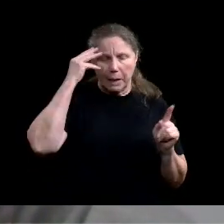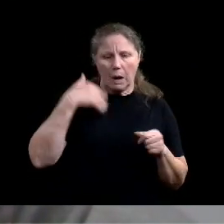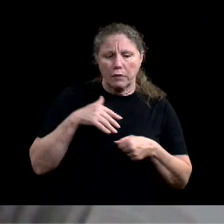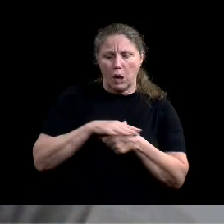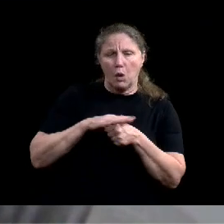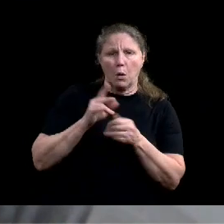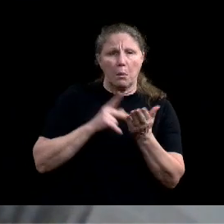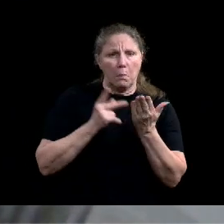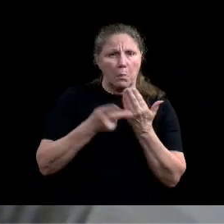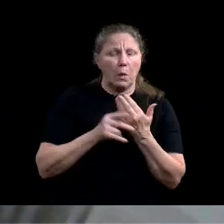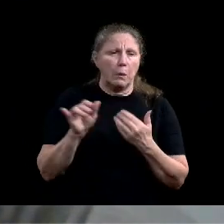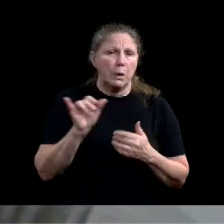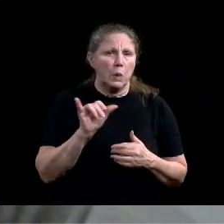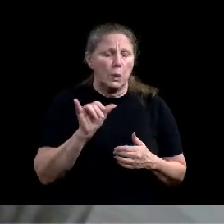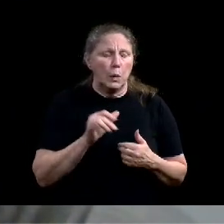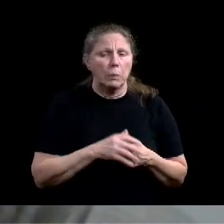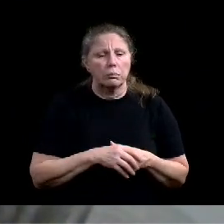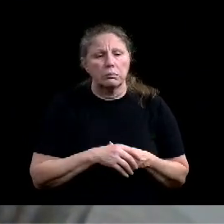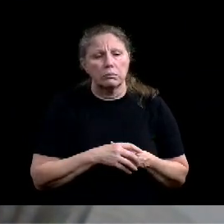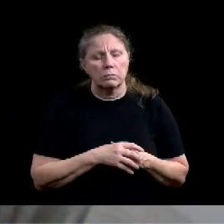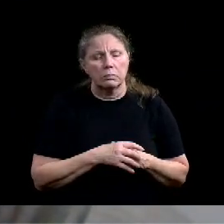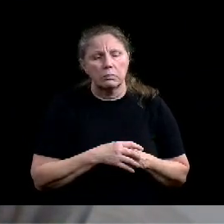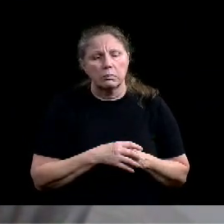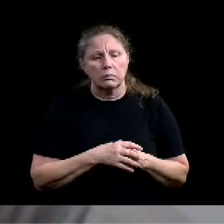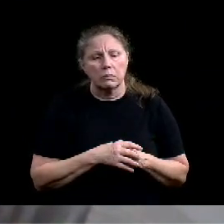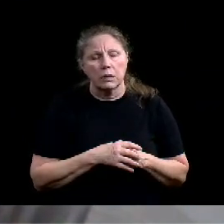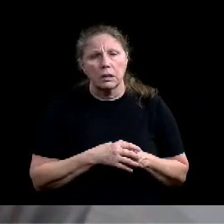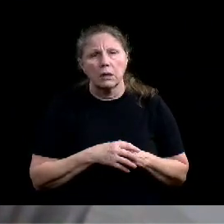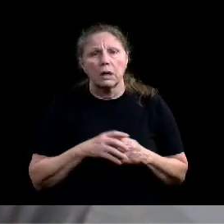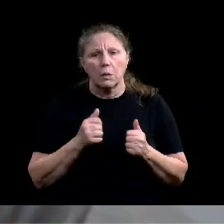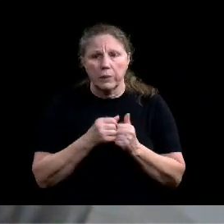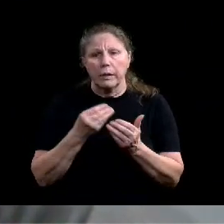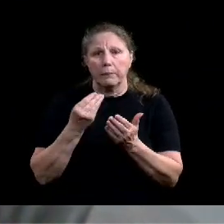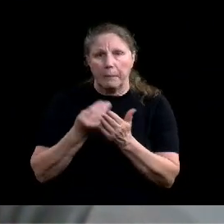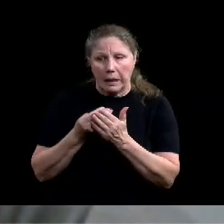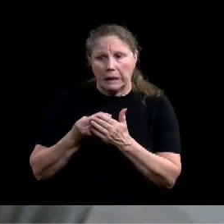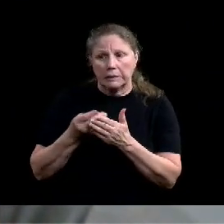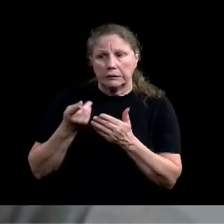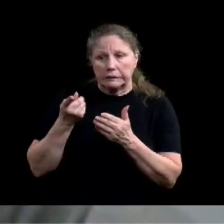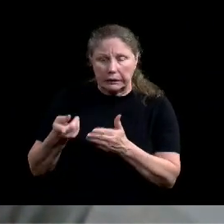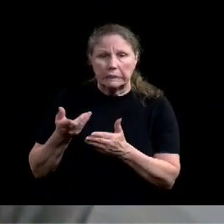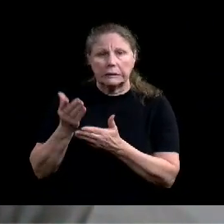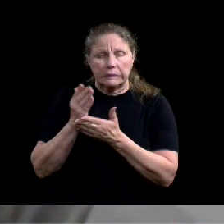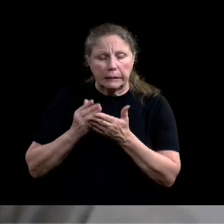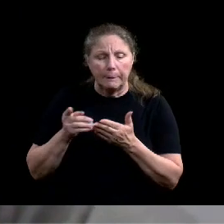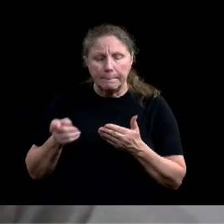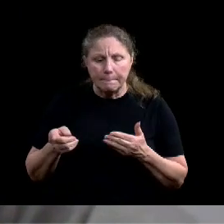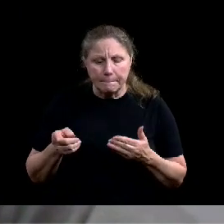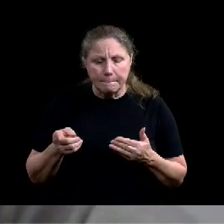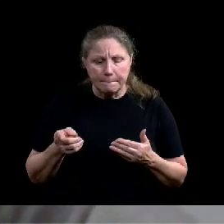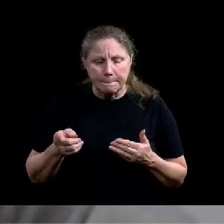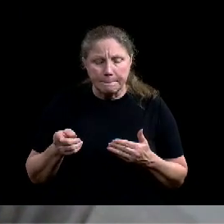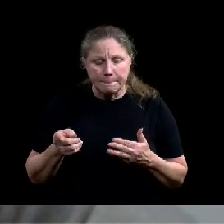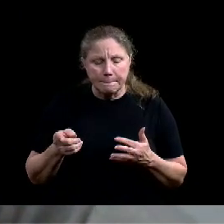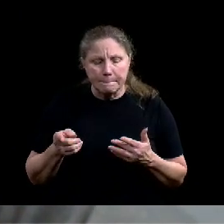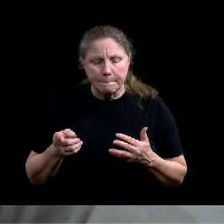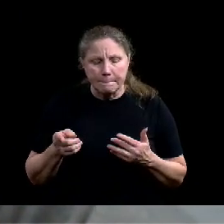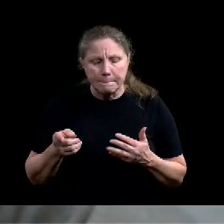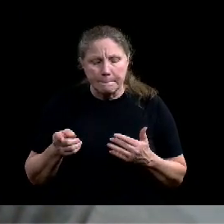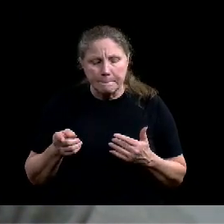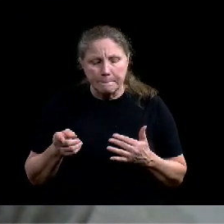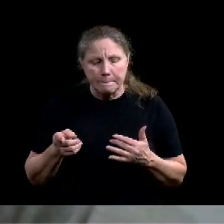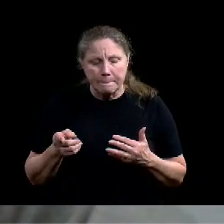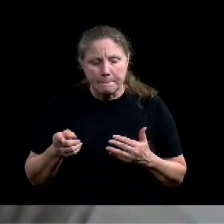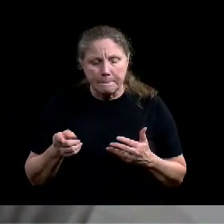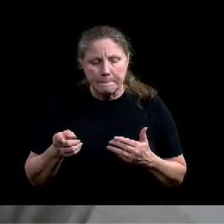initial funding in it, and we hope to be able to bring attention to that so